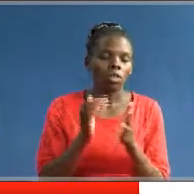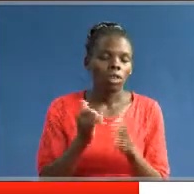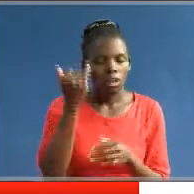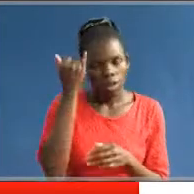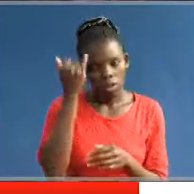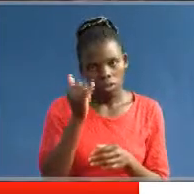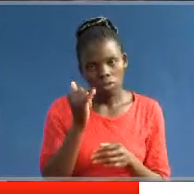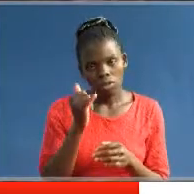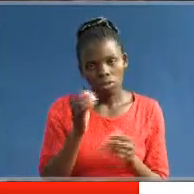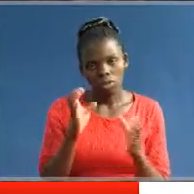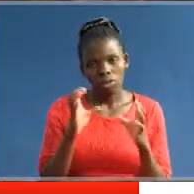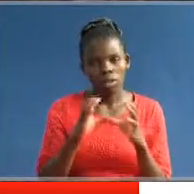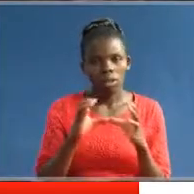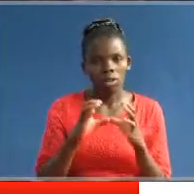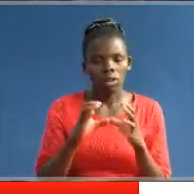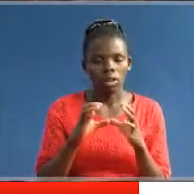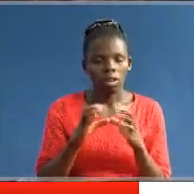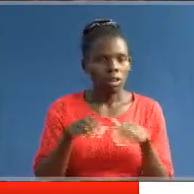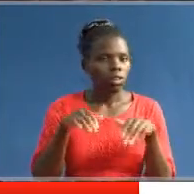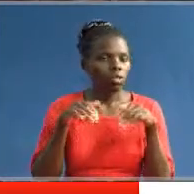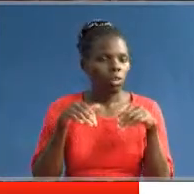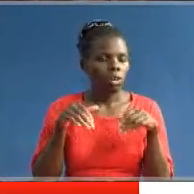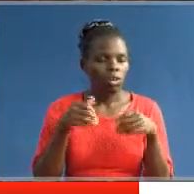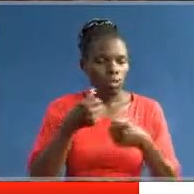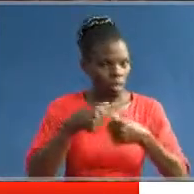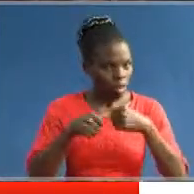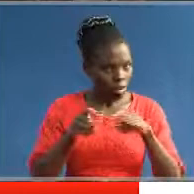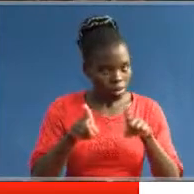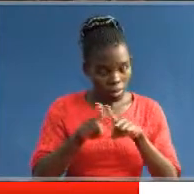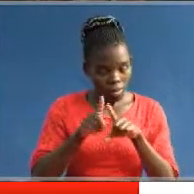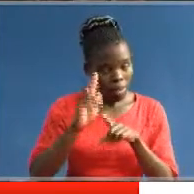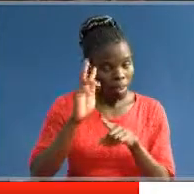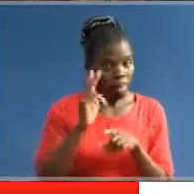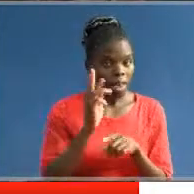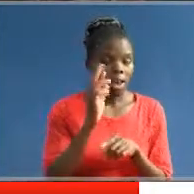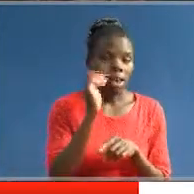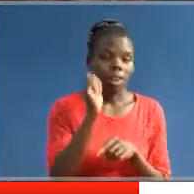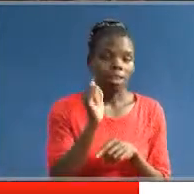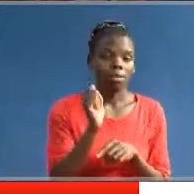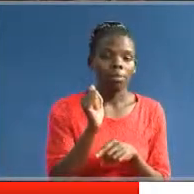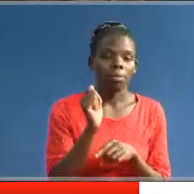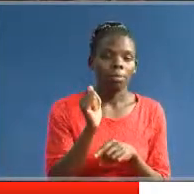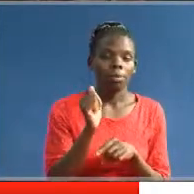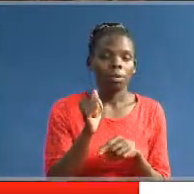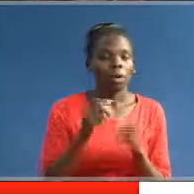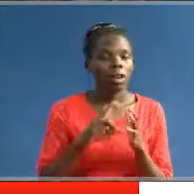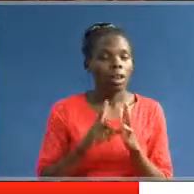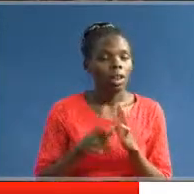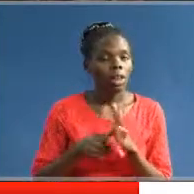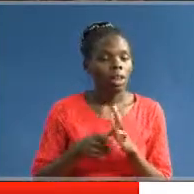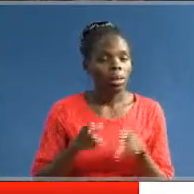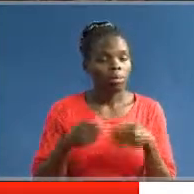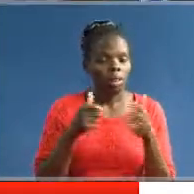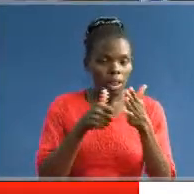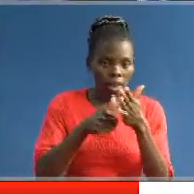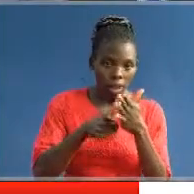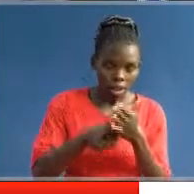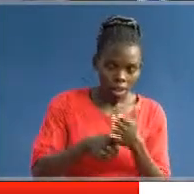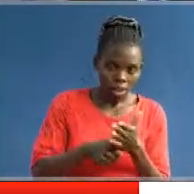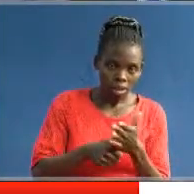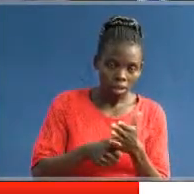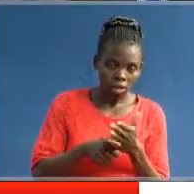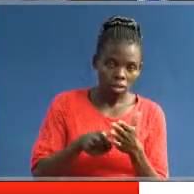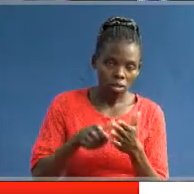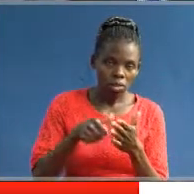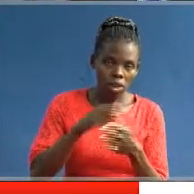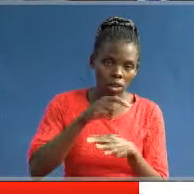the certificate. The shocking turn of events would be that the same Kenya Revenue Authority would later present a letter to the Clerk of National